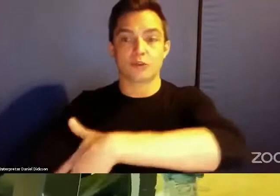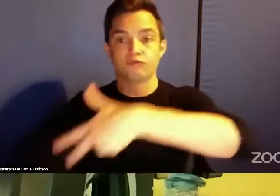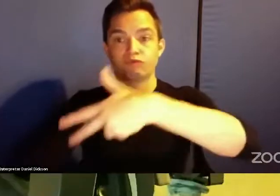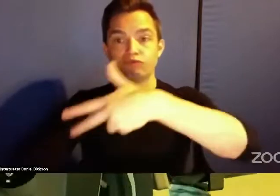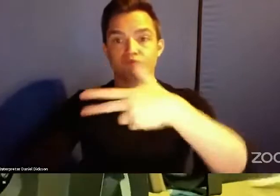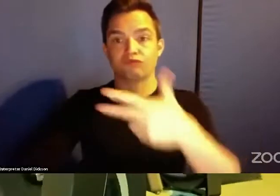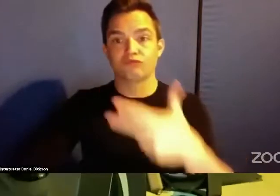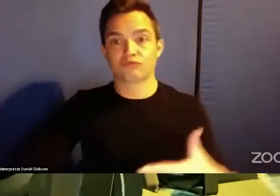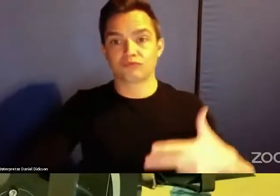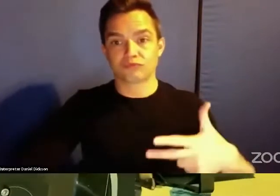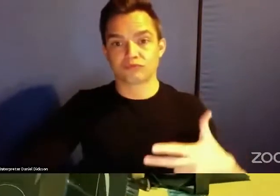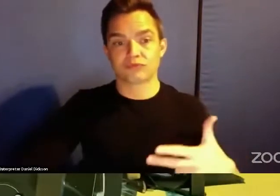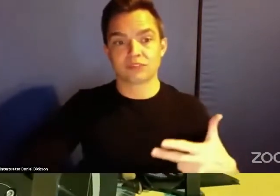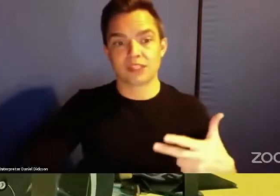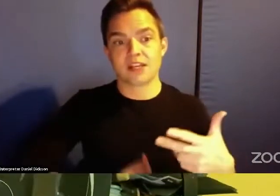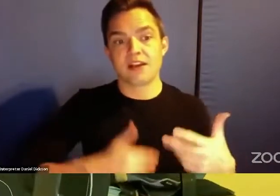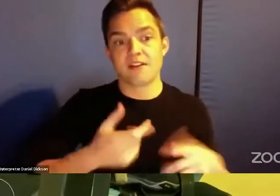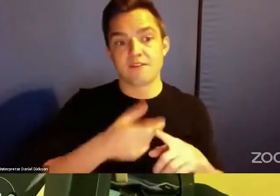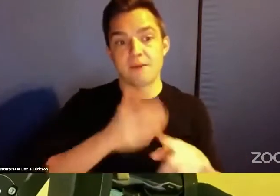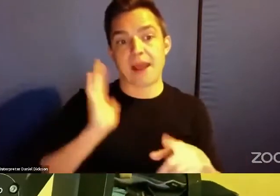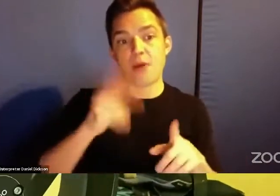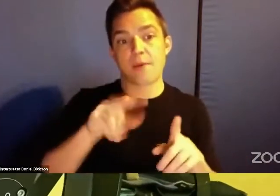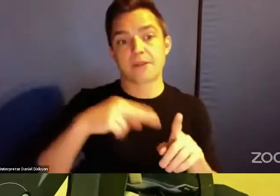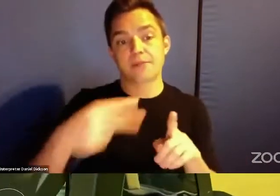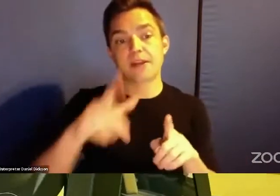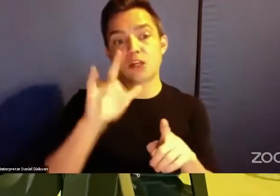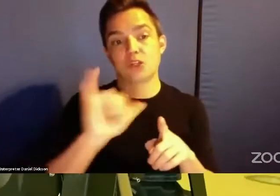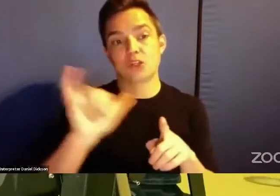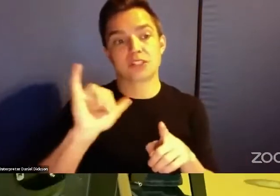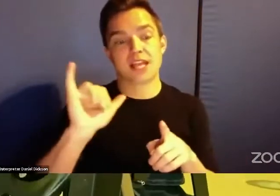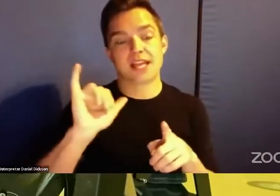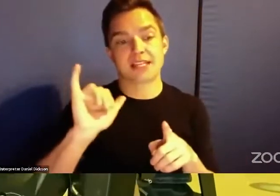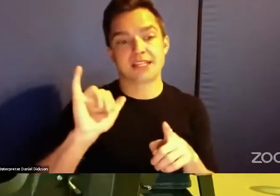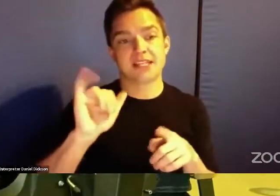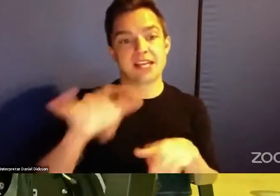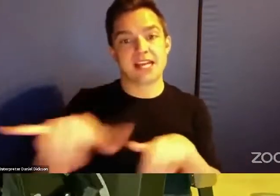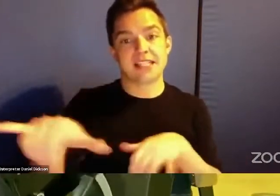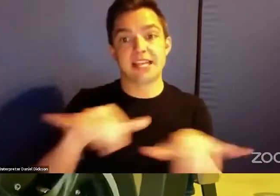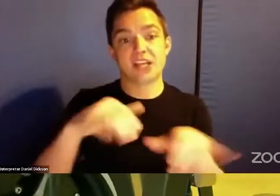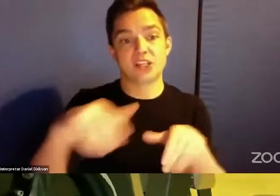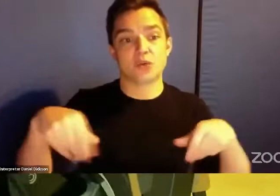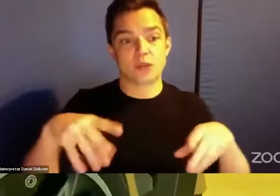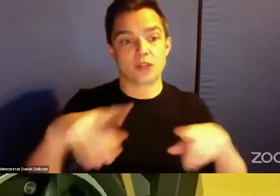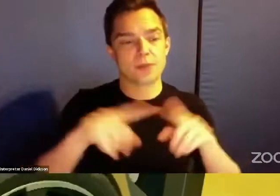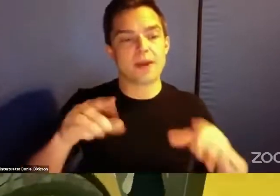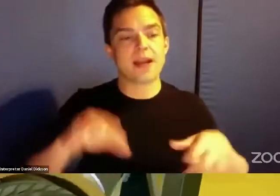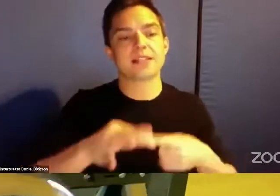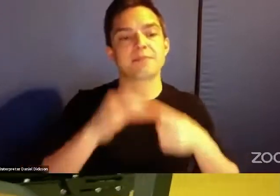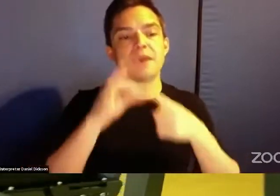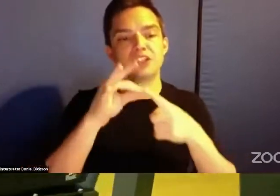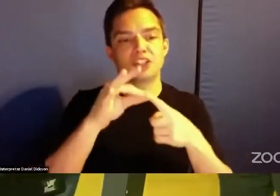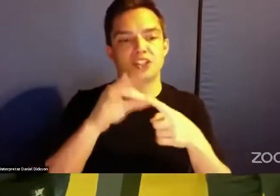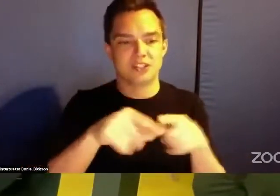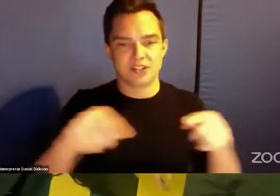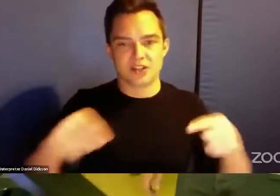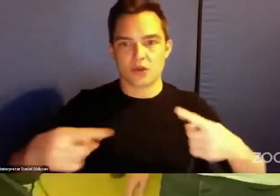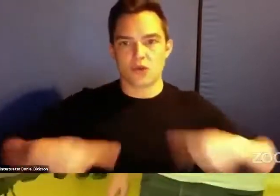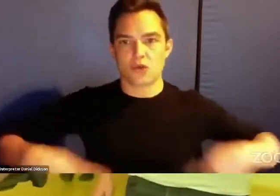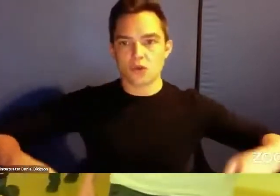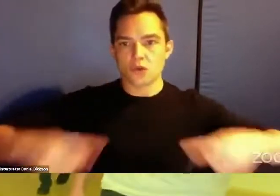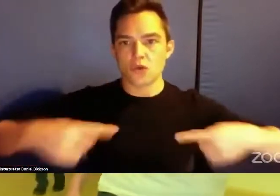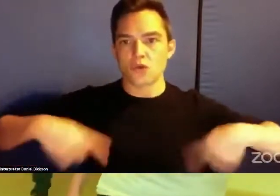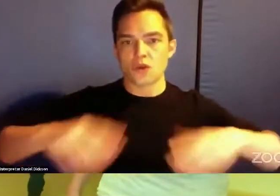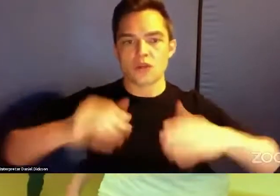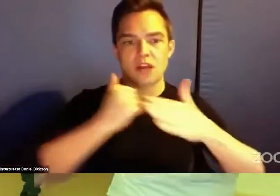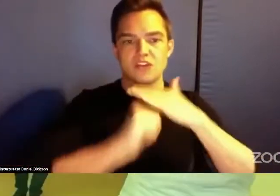our perspective here, almost like a standard wheelchair, but with this special piece of apparatus underneath to help the pilot climb the